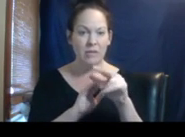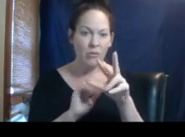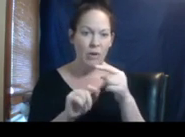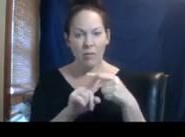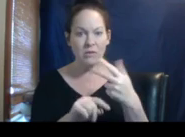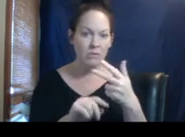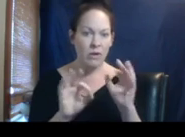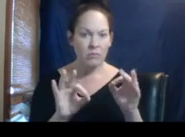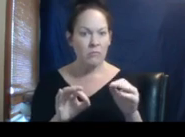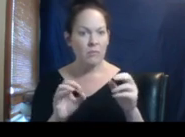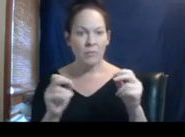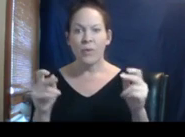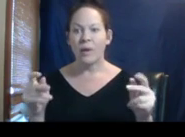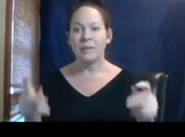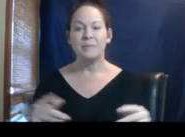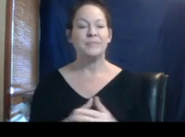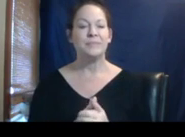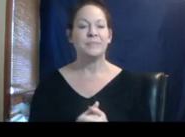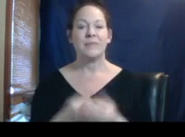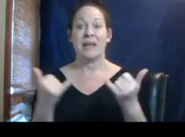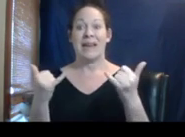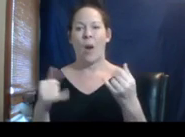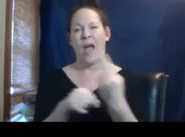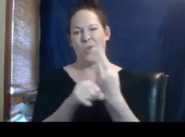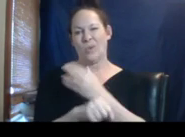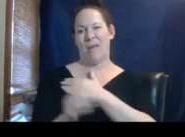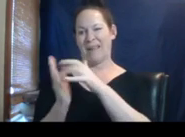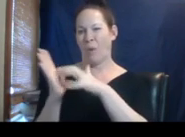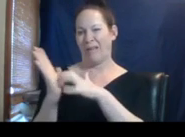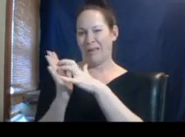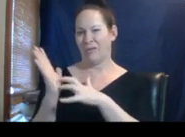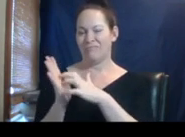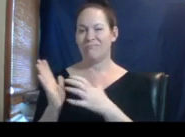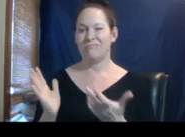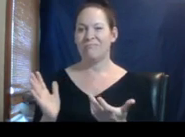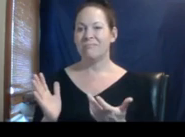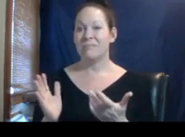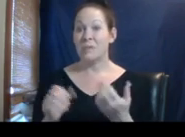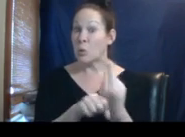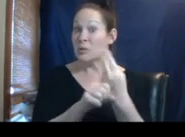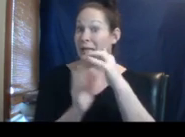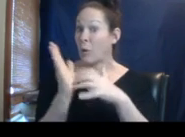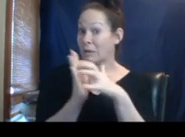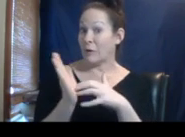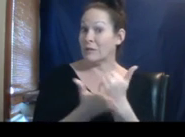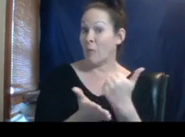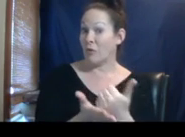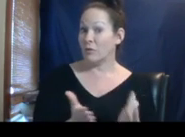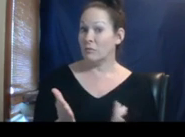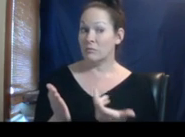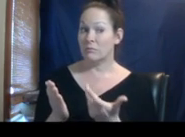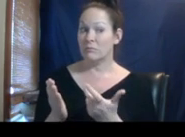plus 3. Alright, I'm going to punch this in the calculator. And in fact, having your calculators handy for these and using